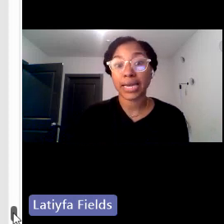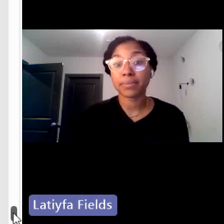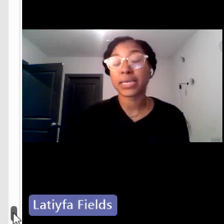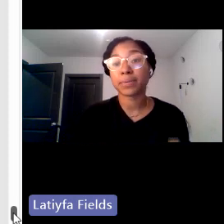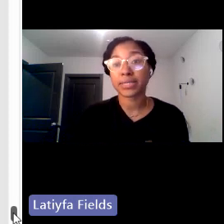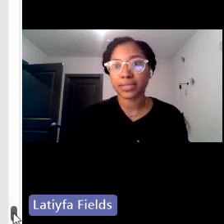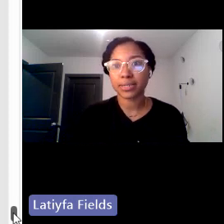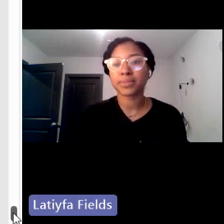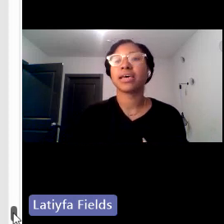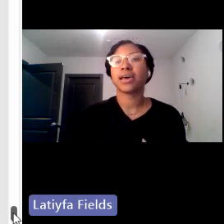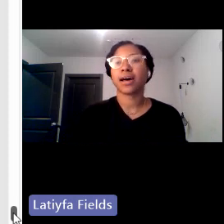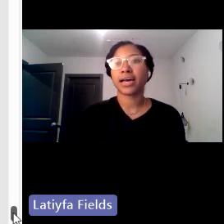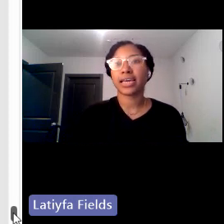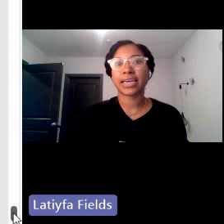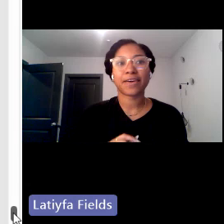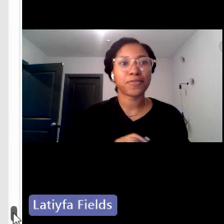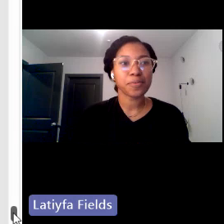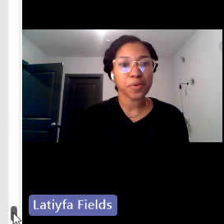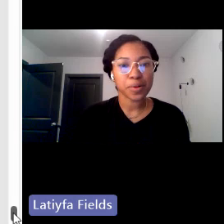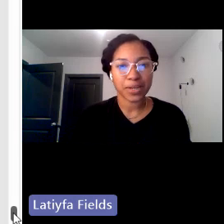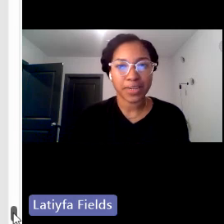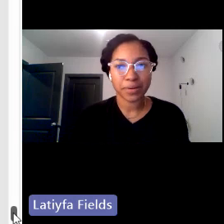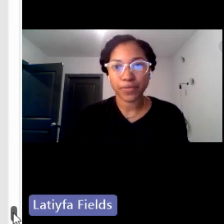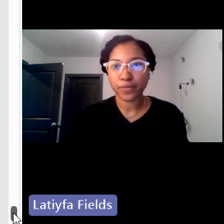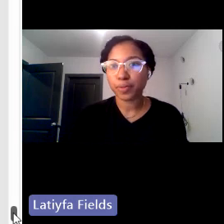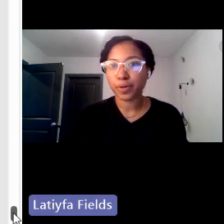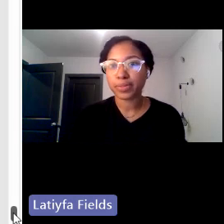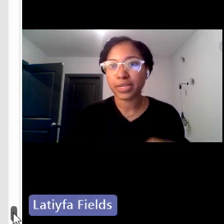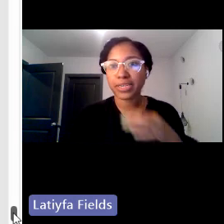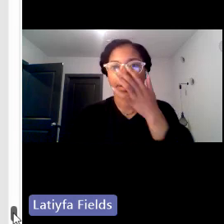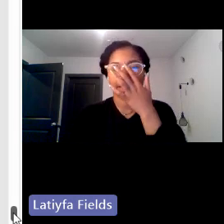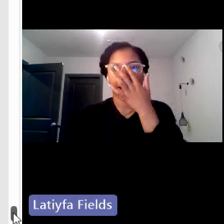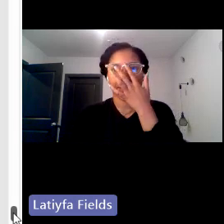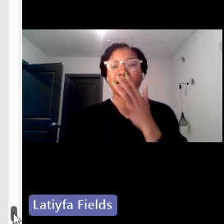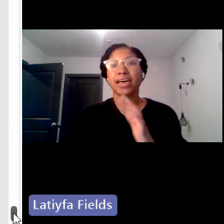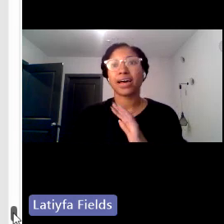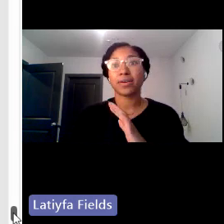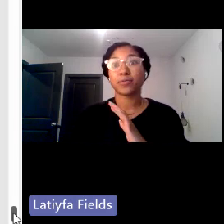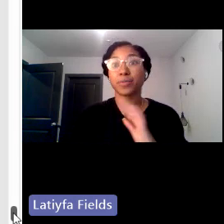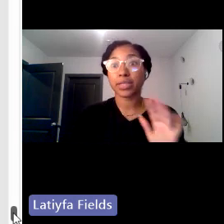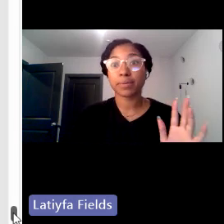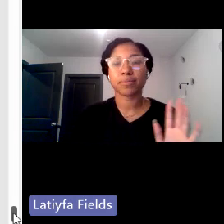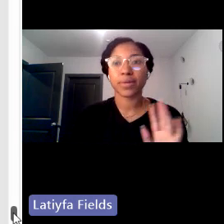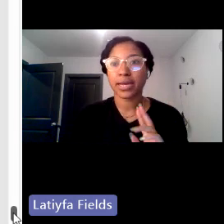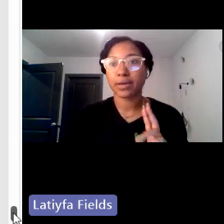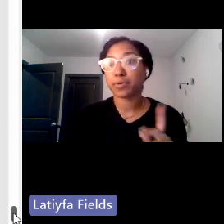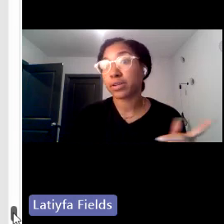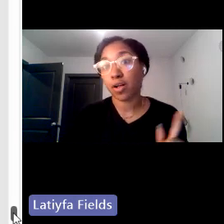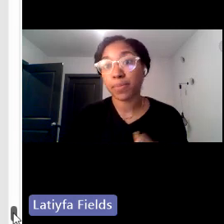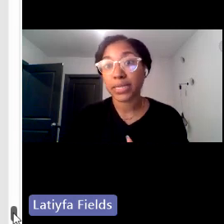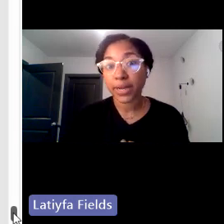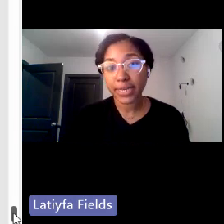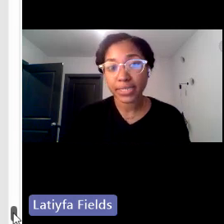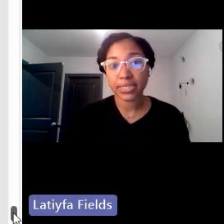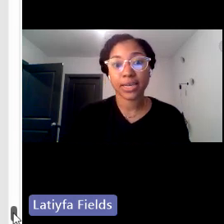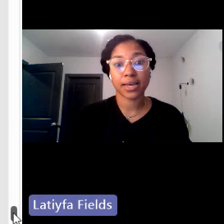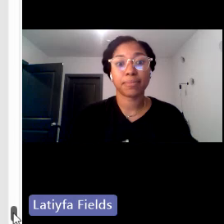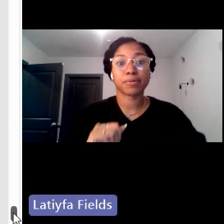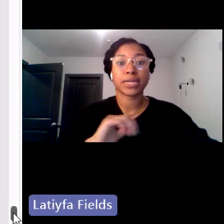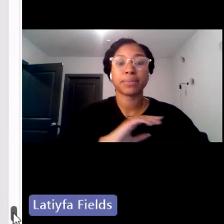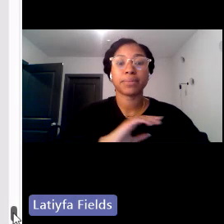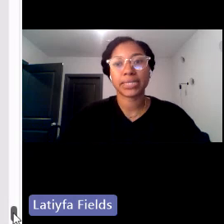member timekeeping systems. I have a few programs on here. We have a few programs on here that have really, I would call best